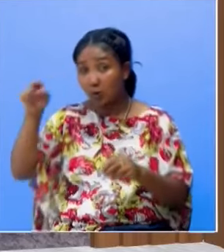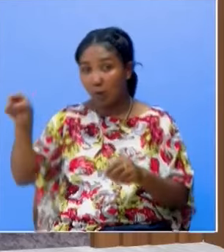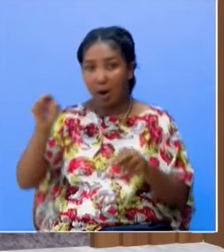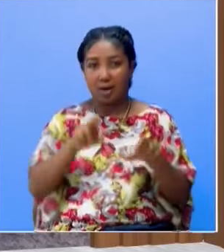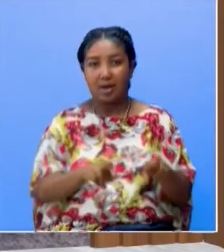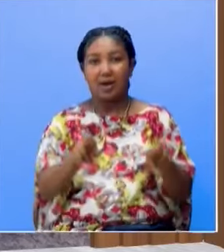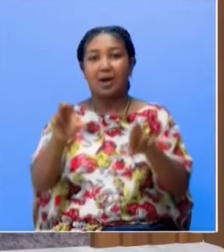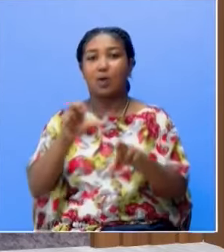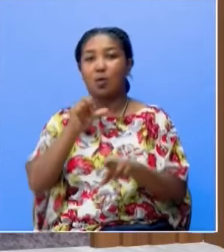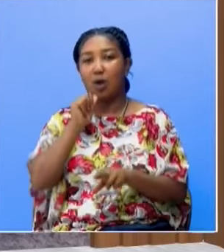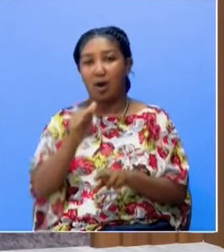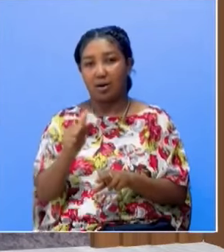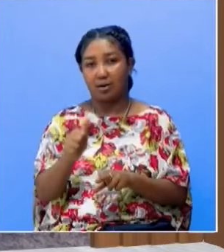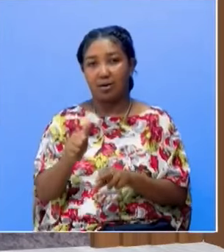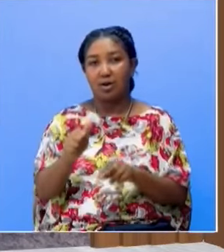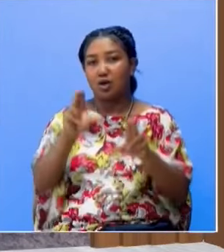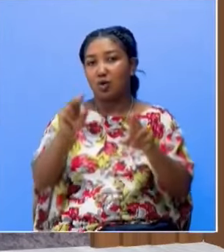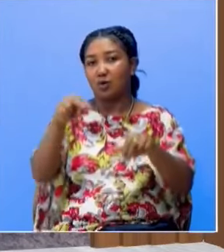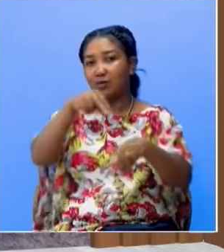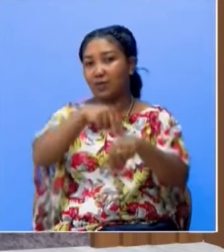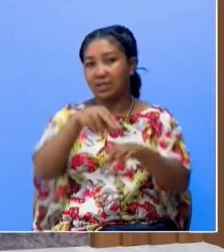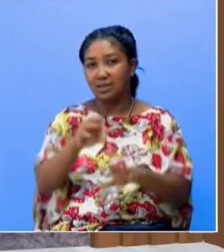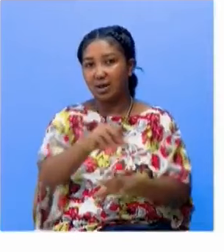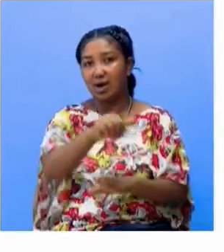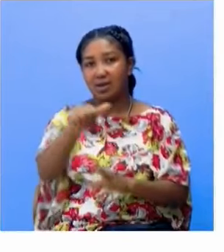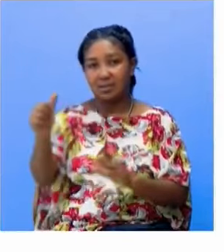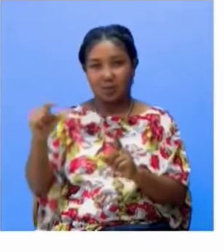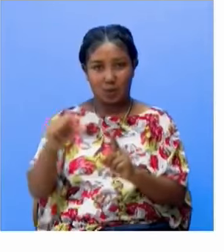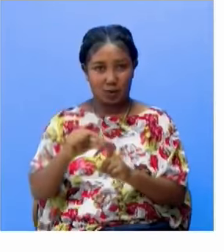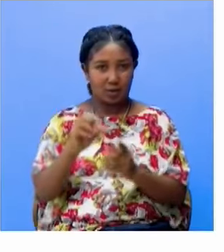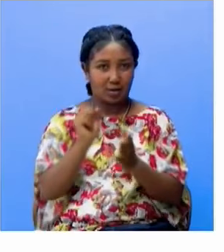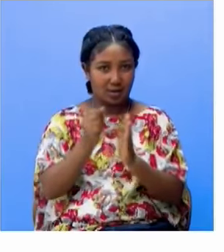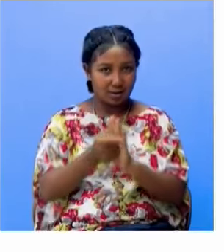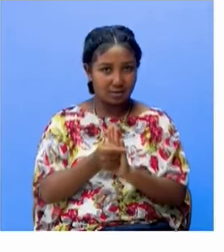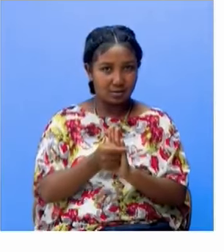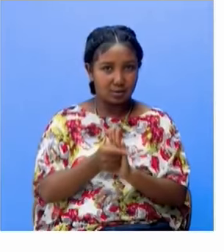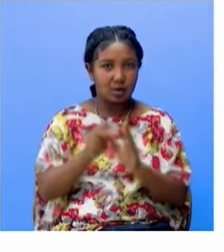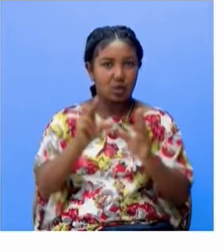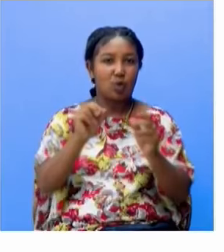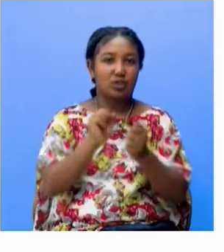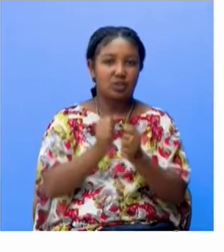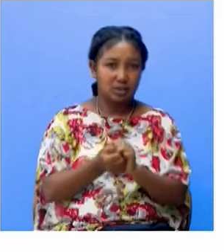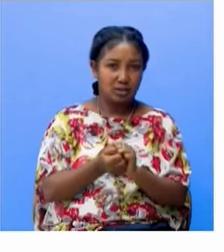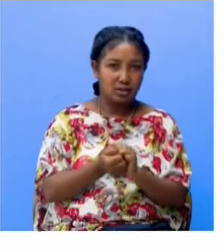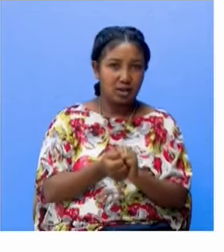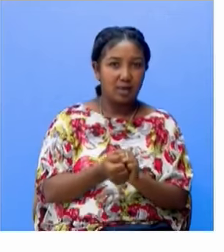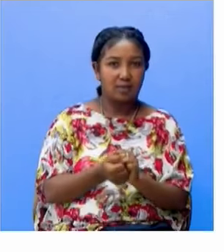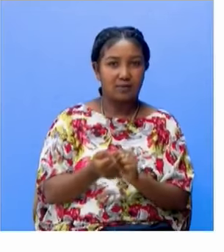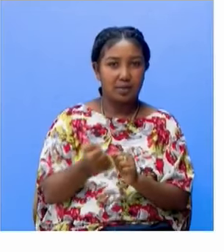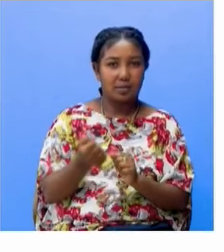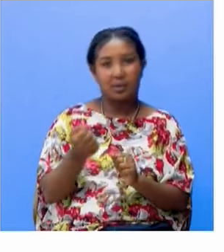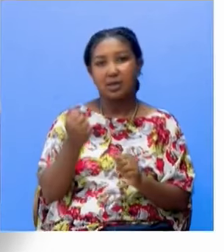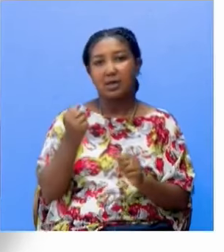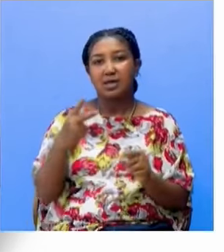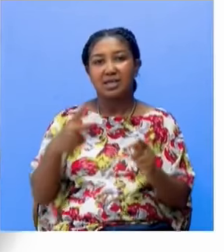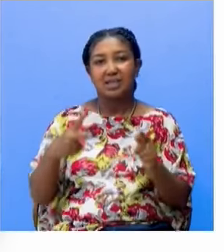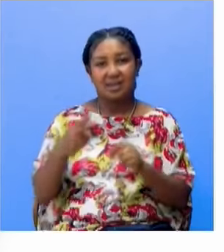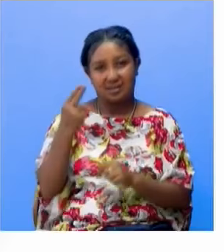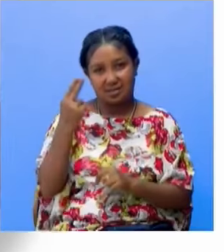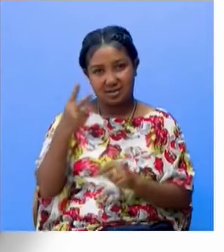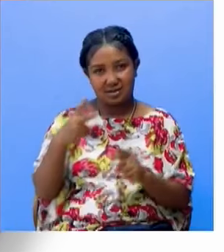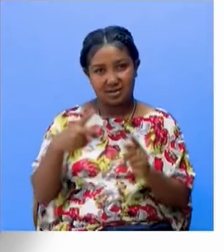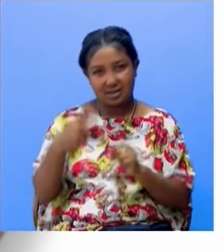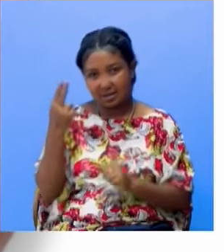There is no fixed form. And there is another word, just like, there is no change. Just like cut.